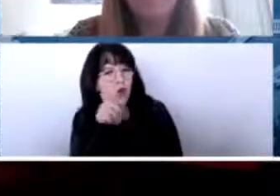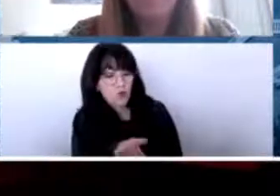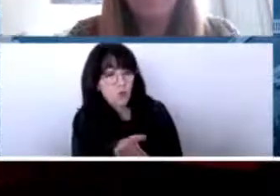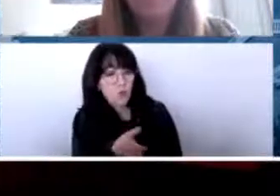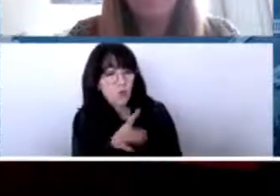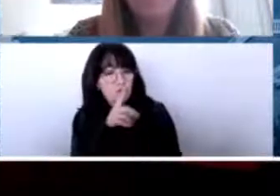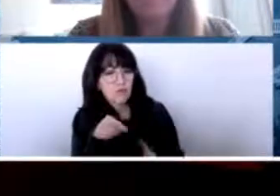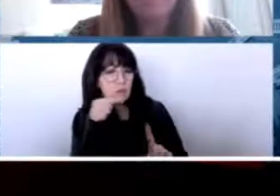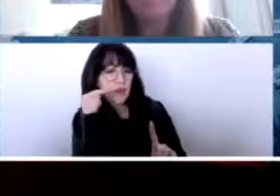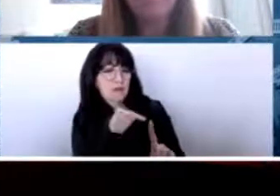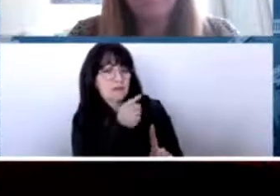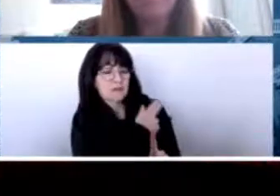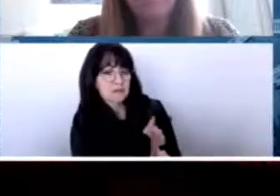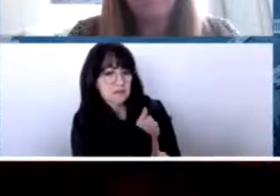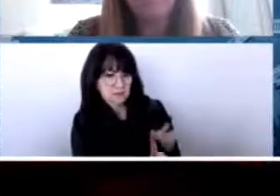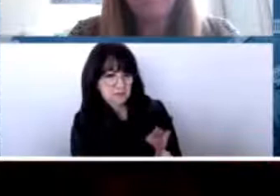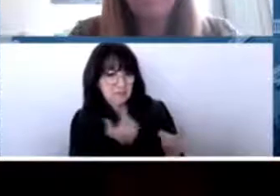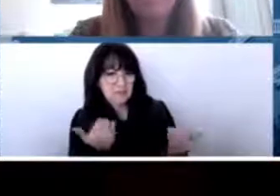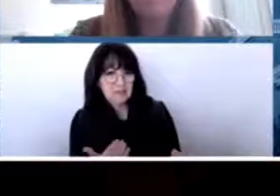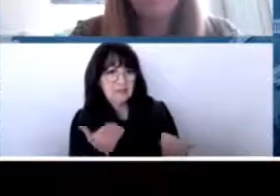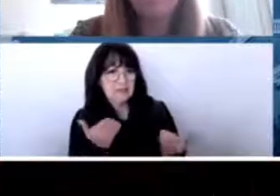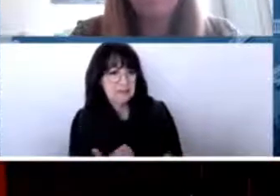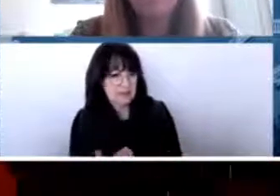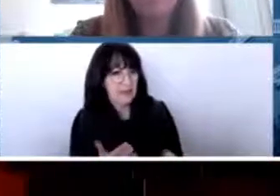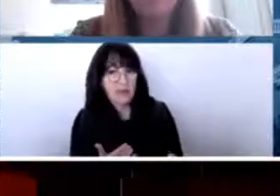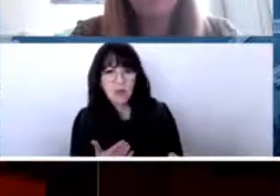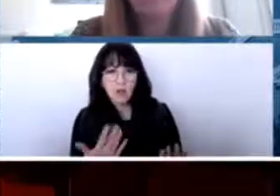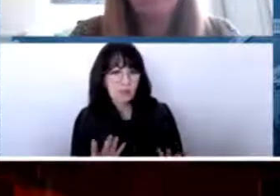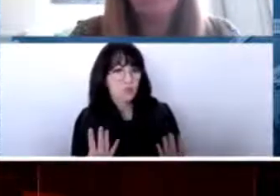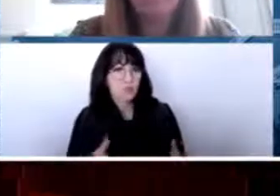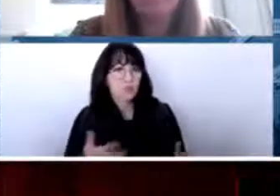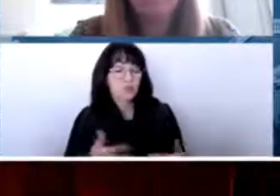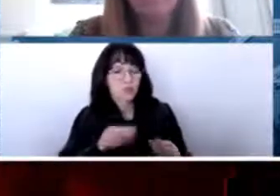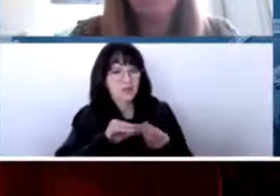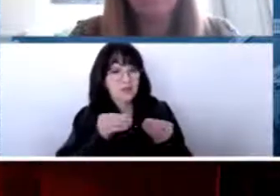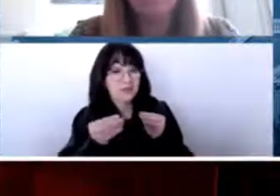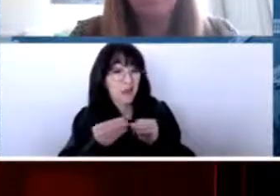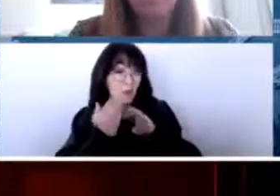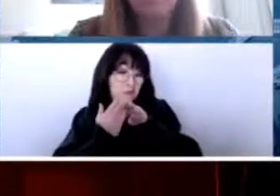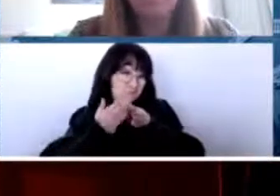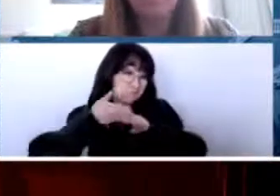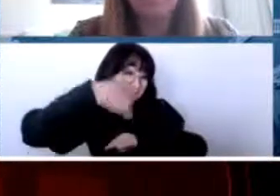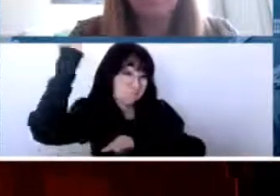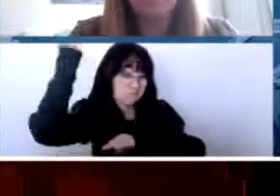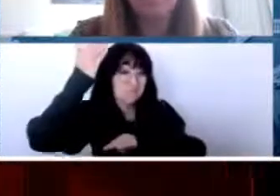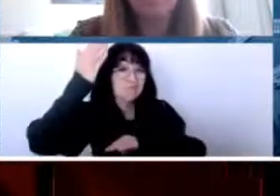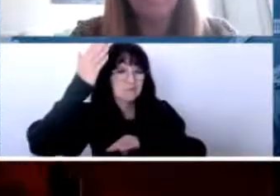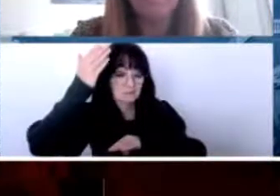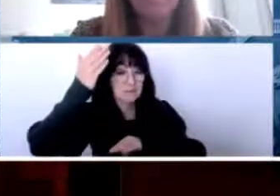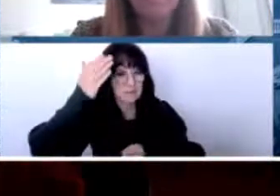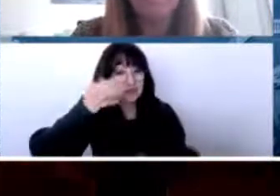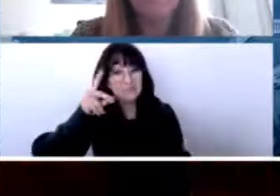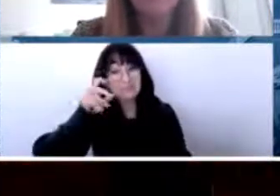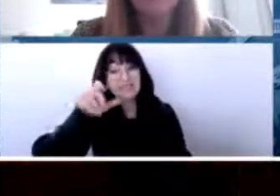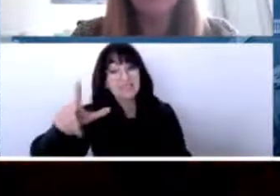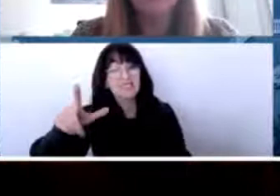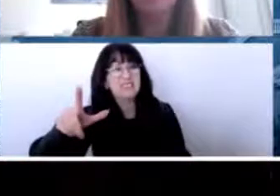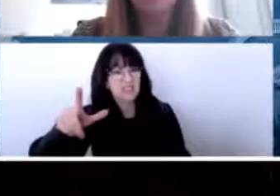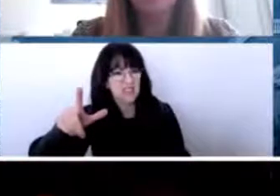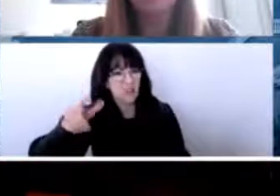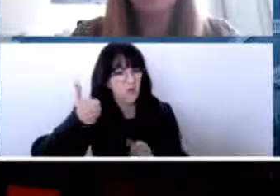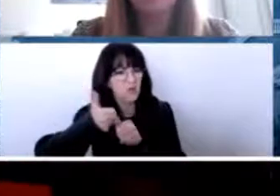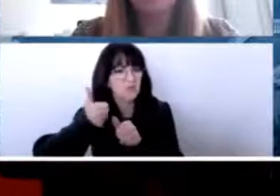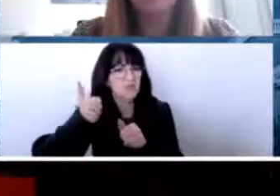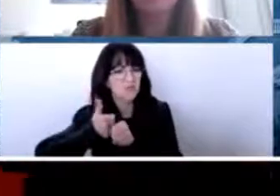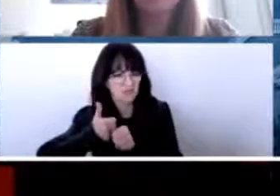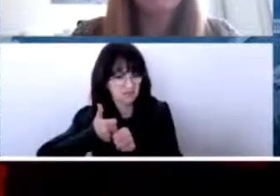of hospitalizations here in Delaware, and at least from what I've been reading nationally, Delaware is experiencing some of the highest strain on hospitals